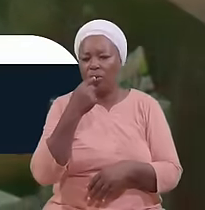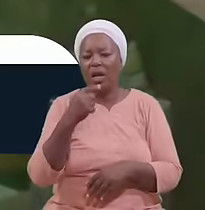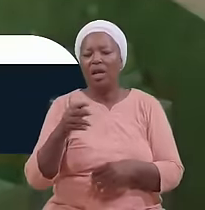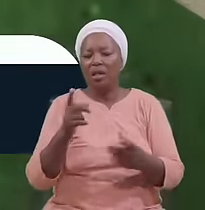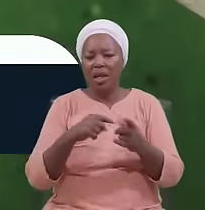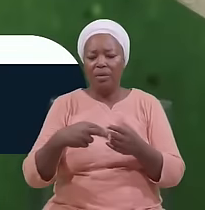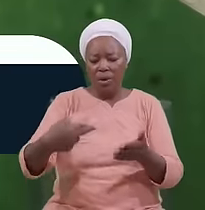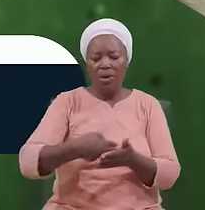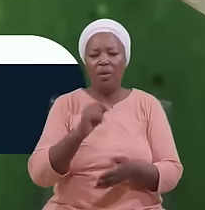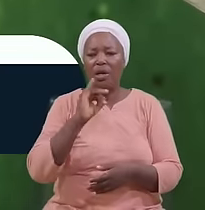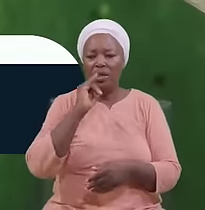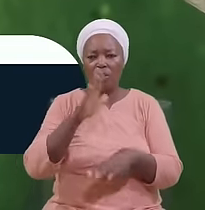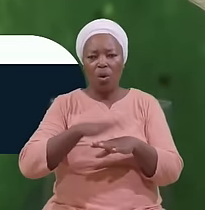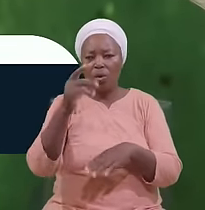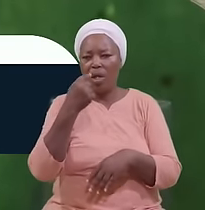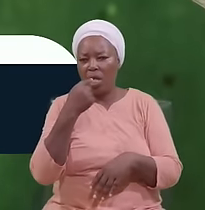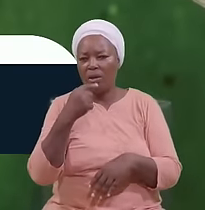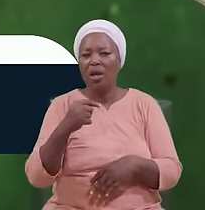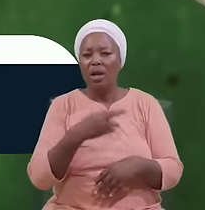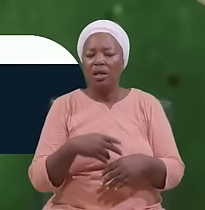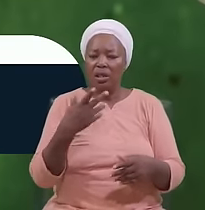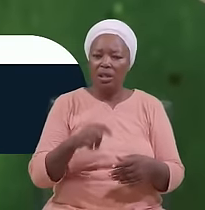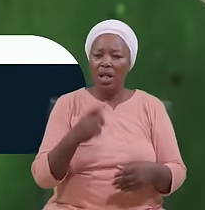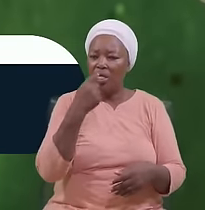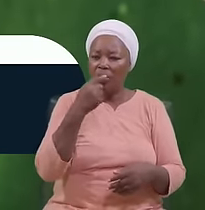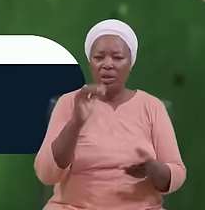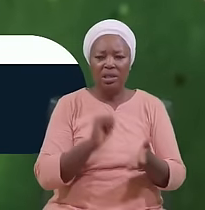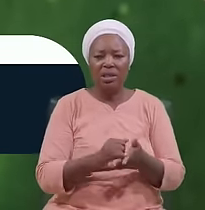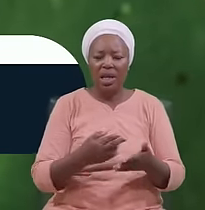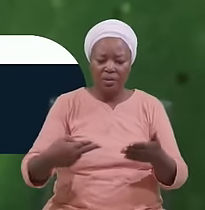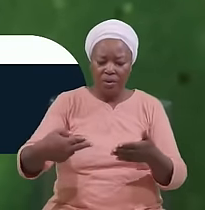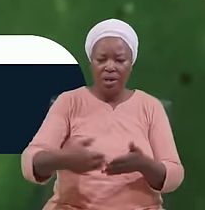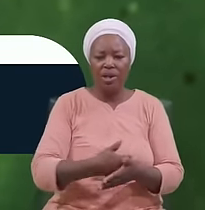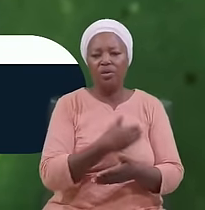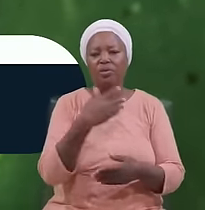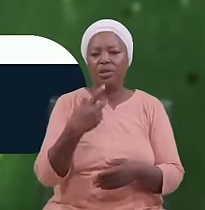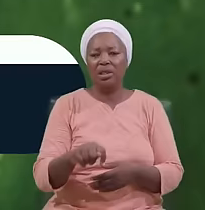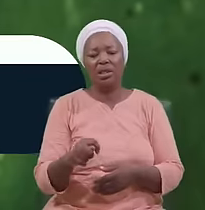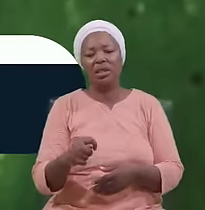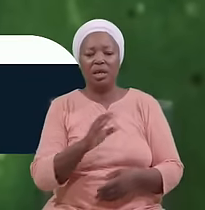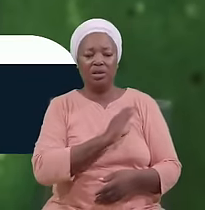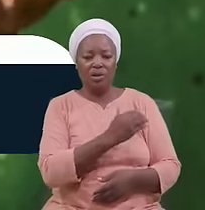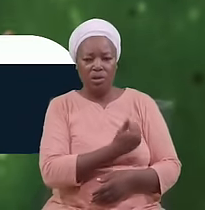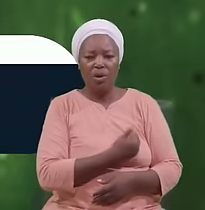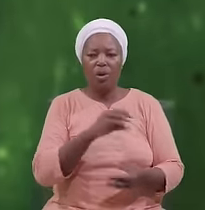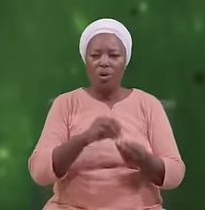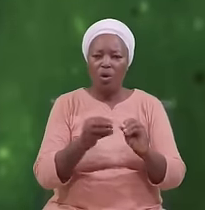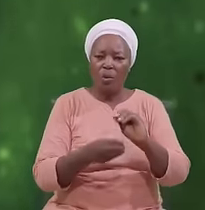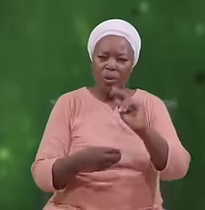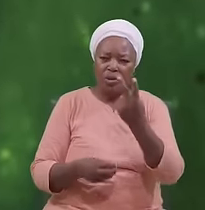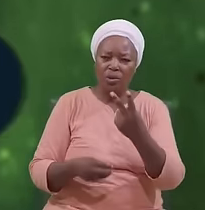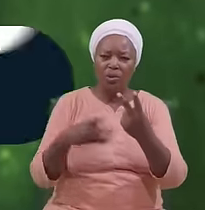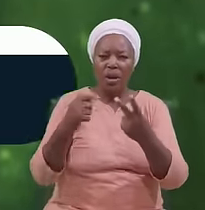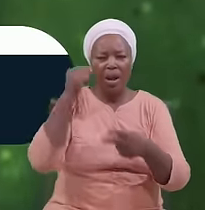The tongue that restores and renews the soul. Number two, the thoughts